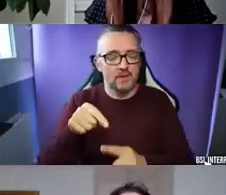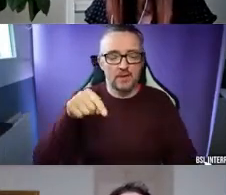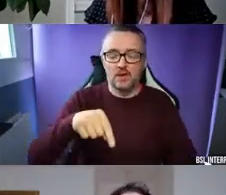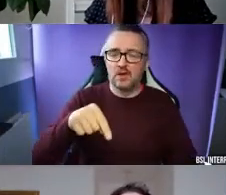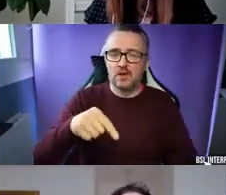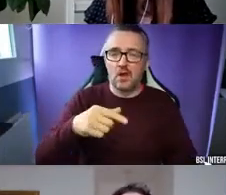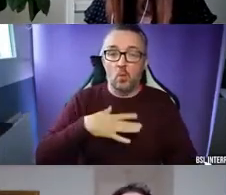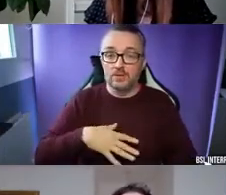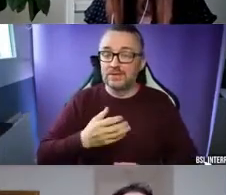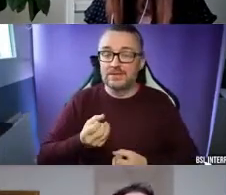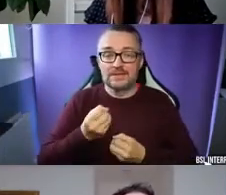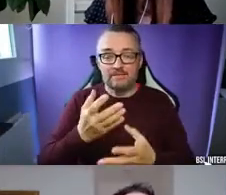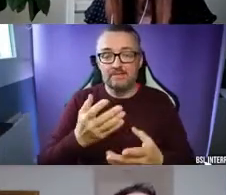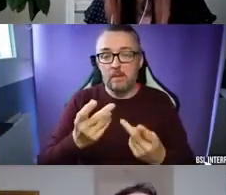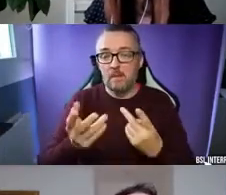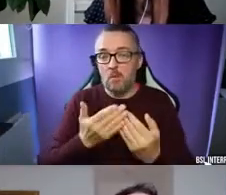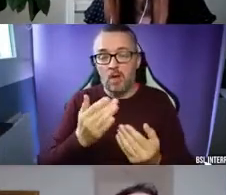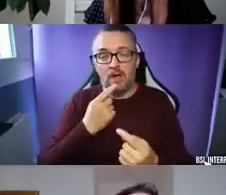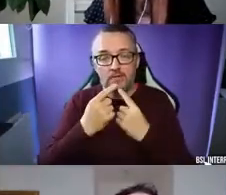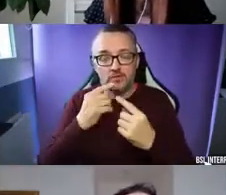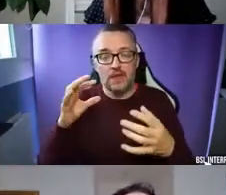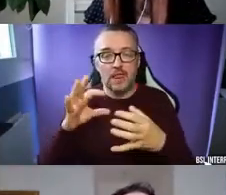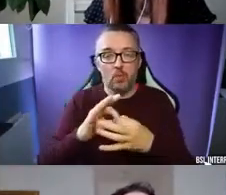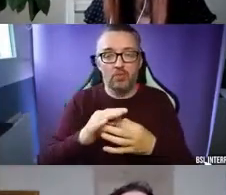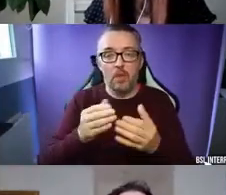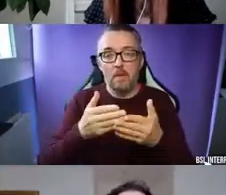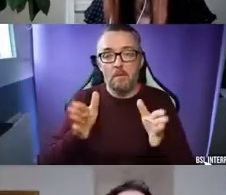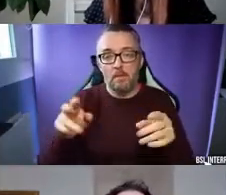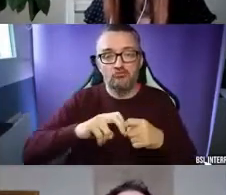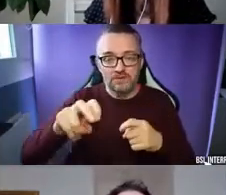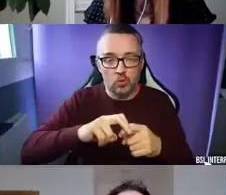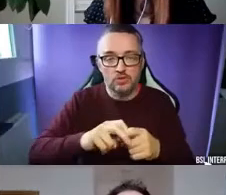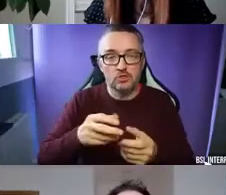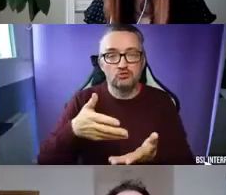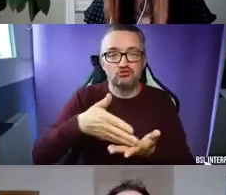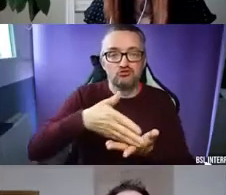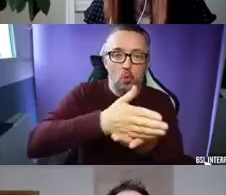services, stops and stations. Thank you very much.